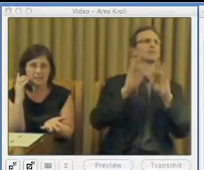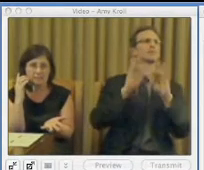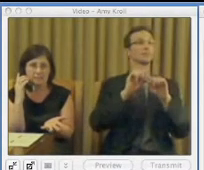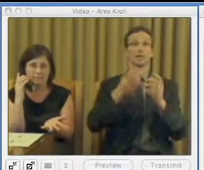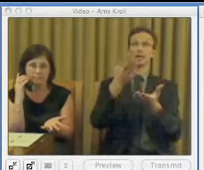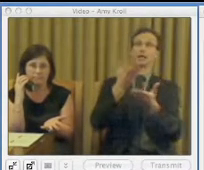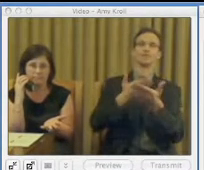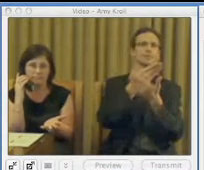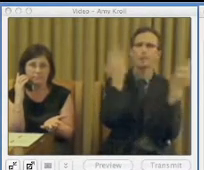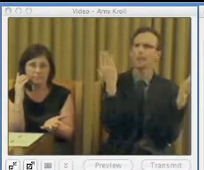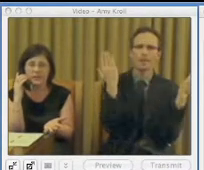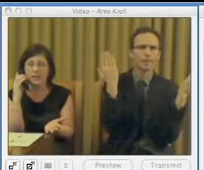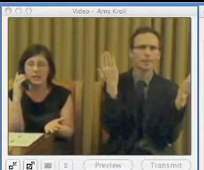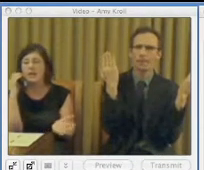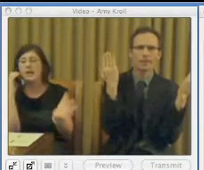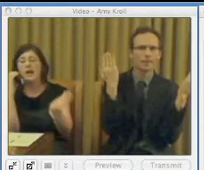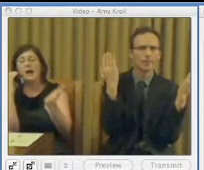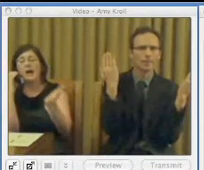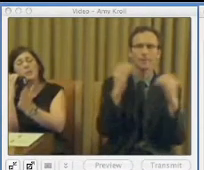there's no evidence base.